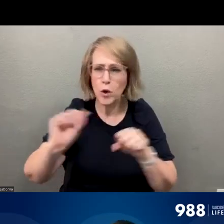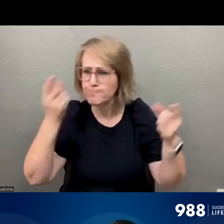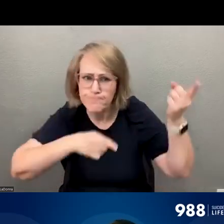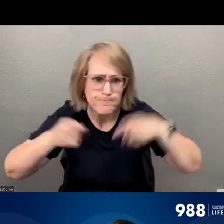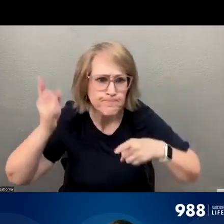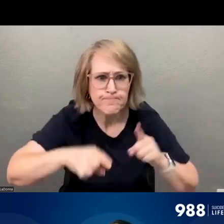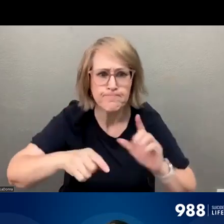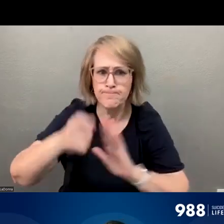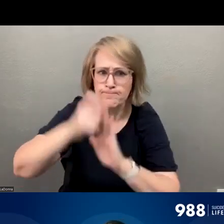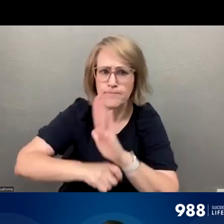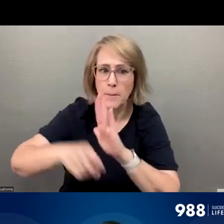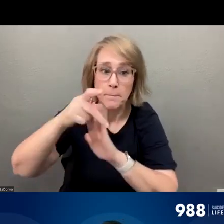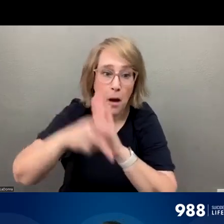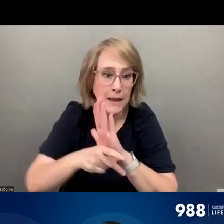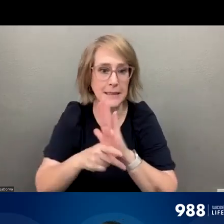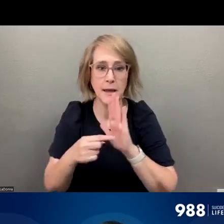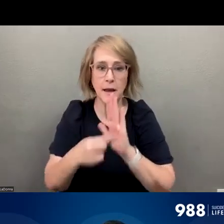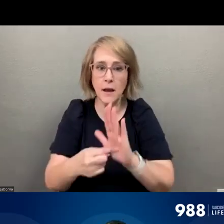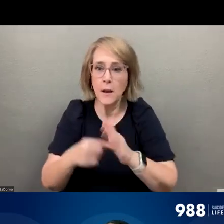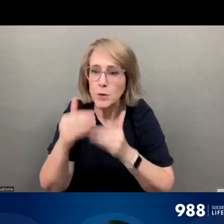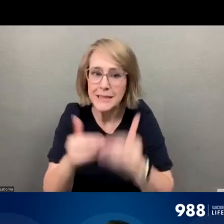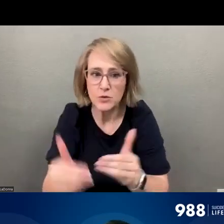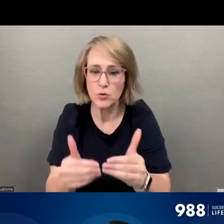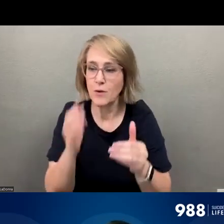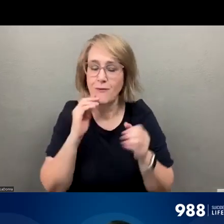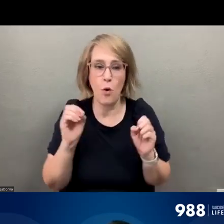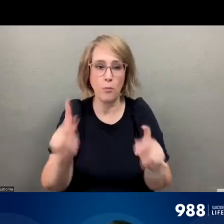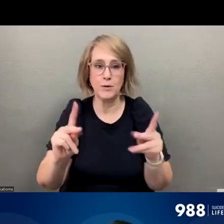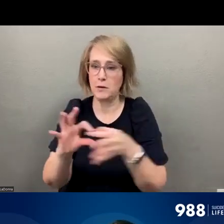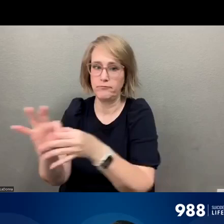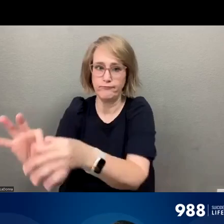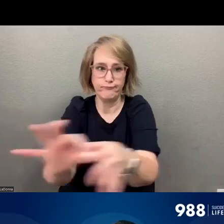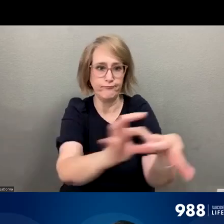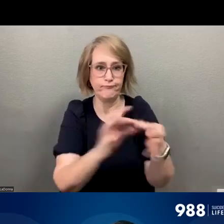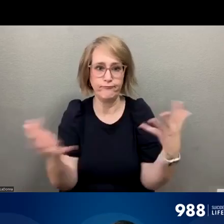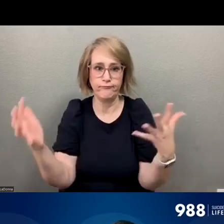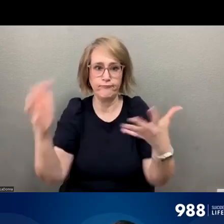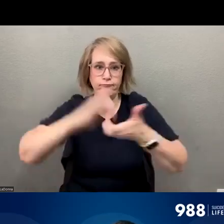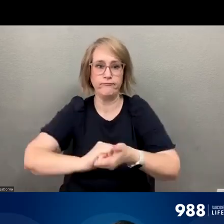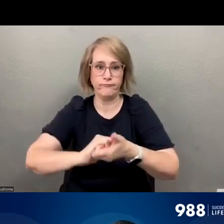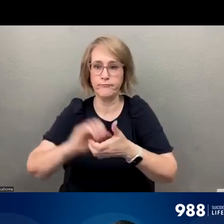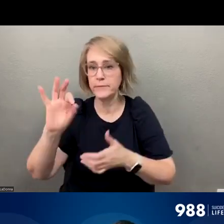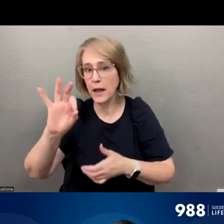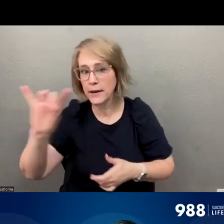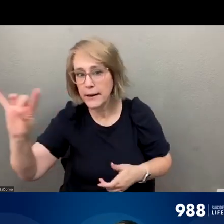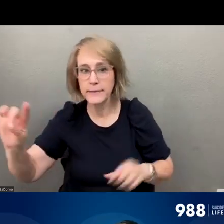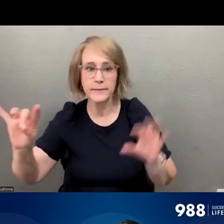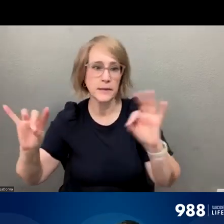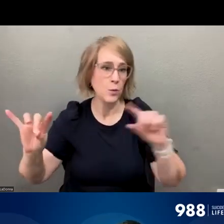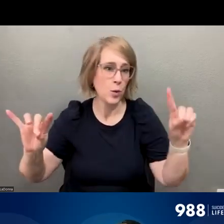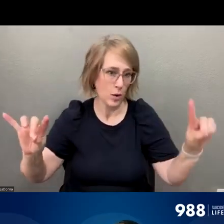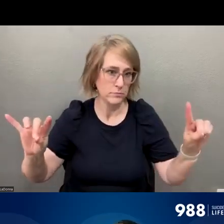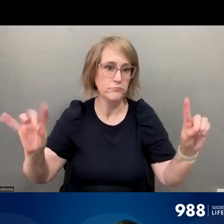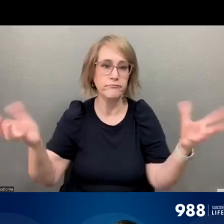and procedures that provide opportunities for unified interoperability amongst 988 and 911. And so we